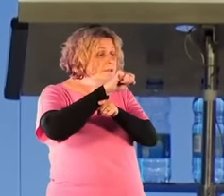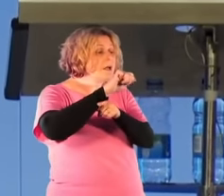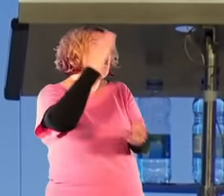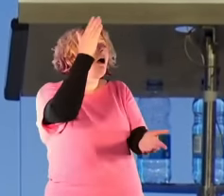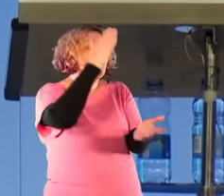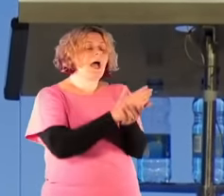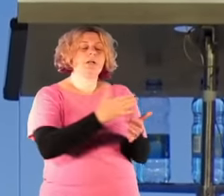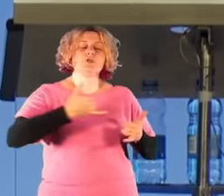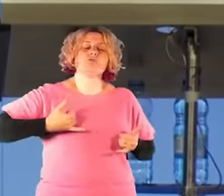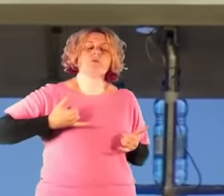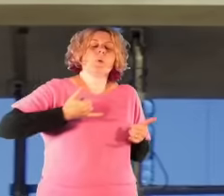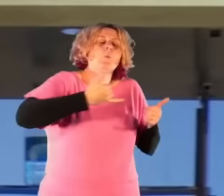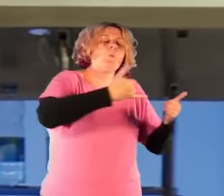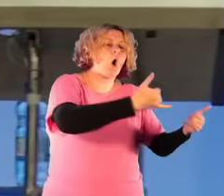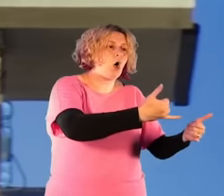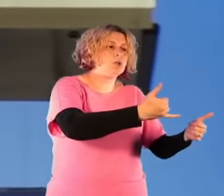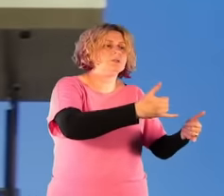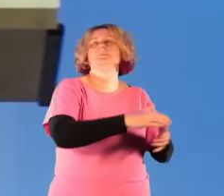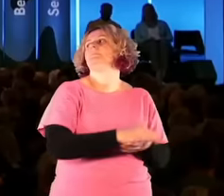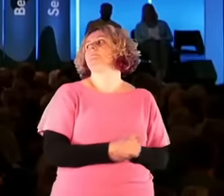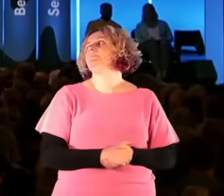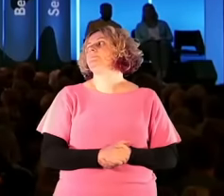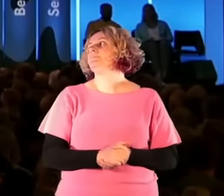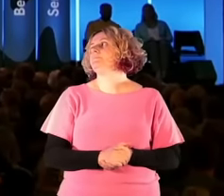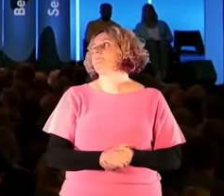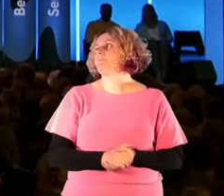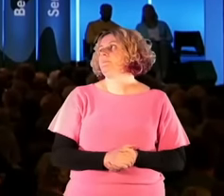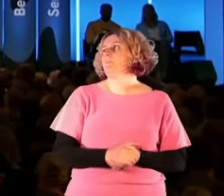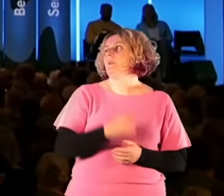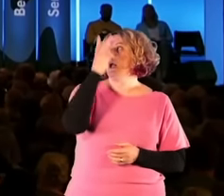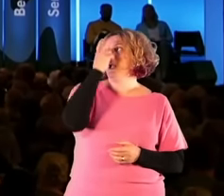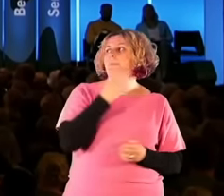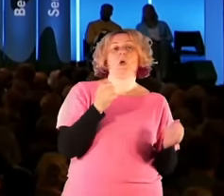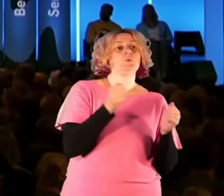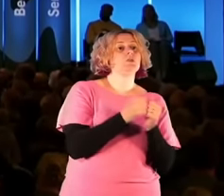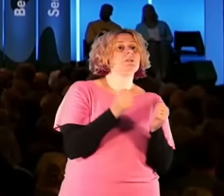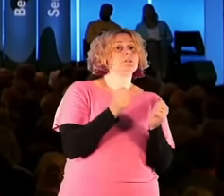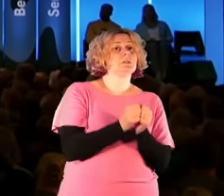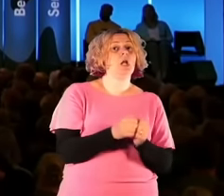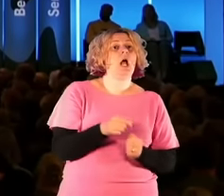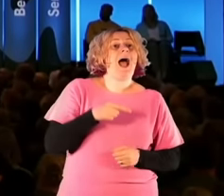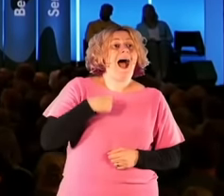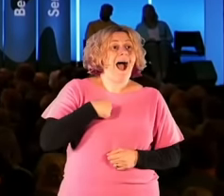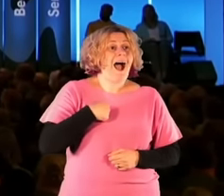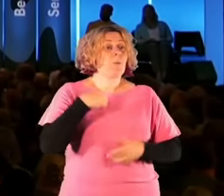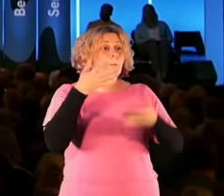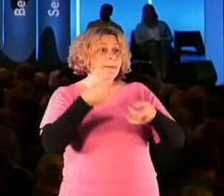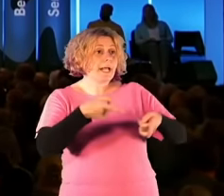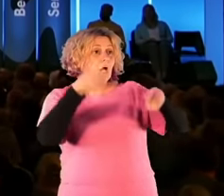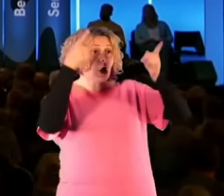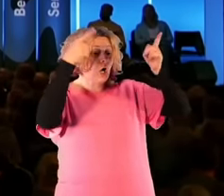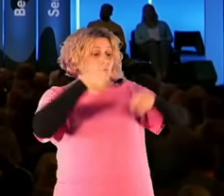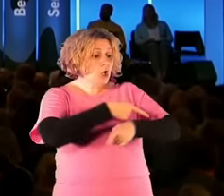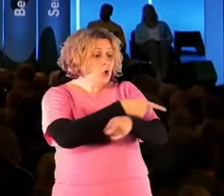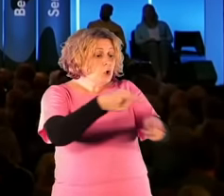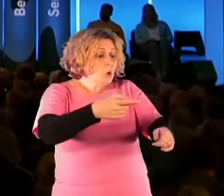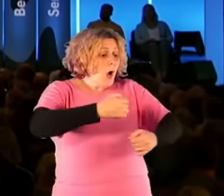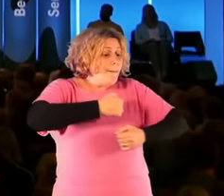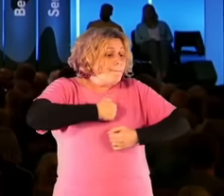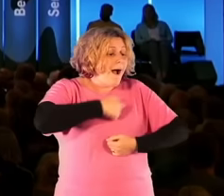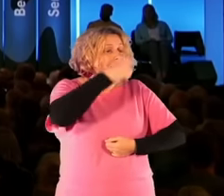you. In the words of the covenant in the Old Testament, I will be your God, you will be my people. What's the heart of heaven? It's God